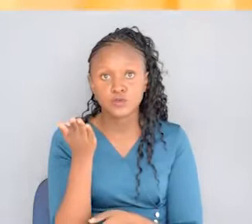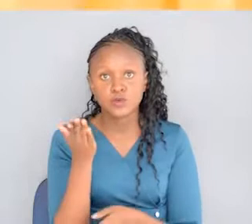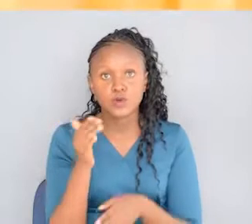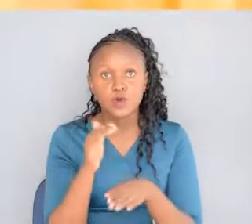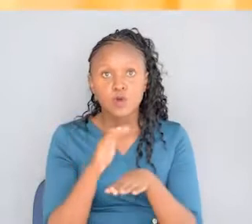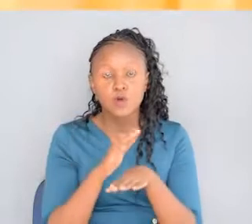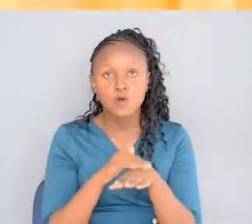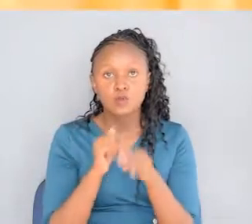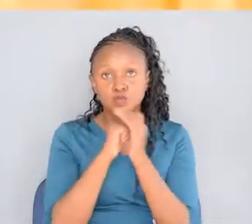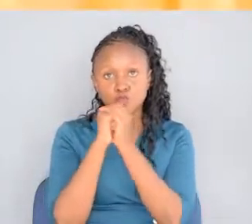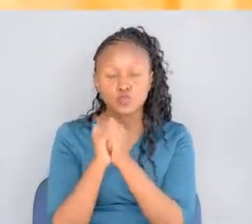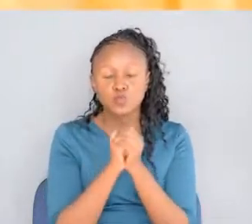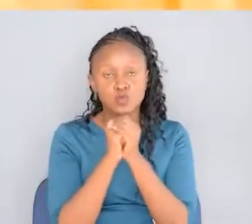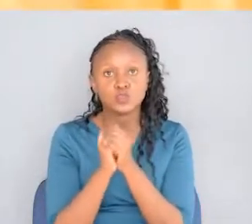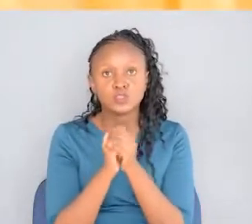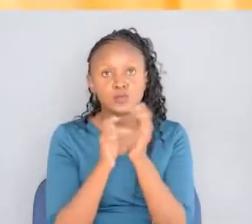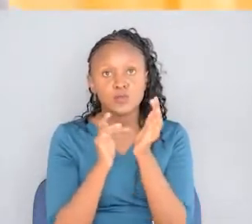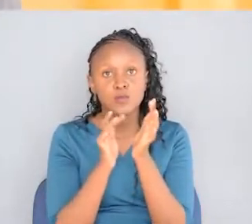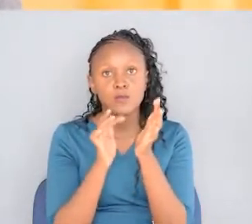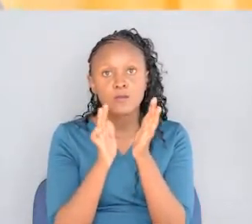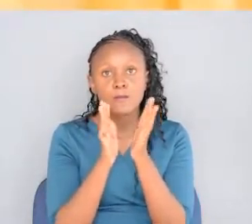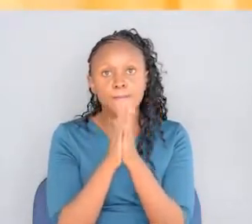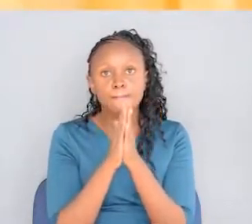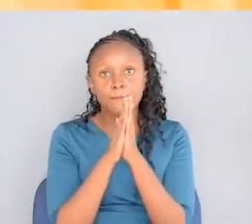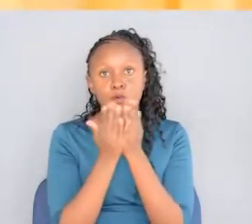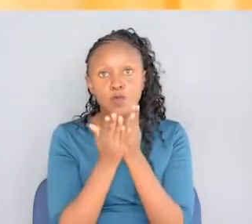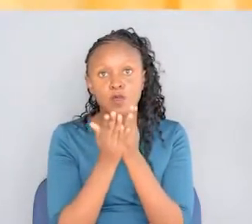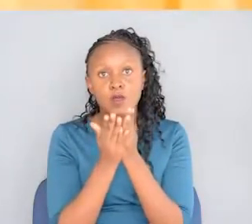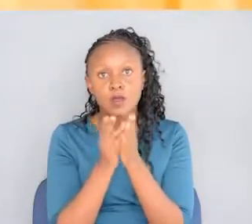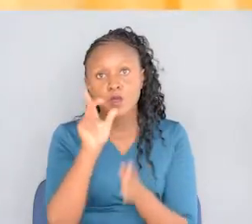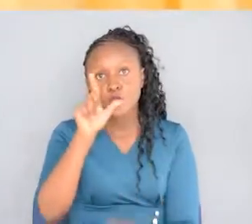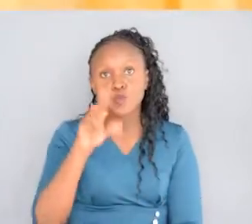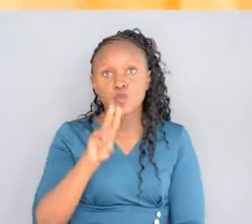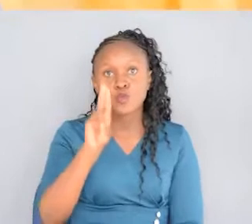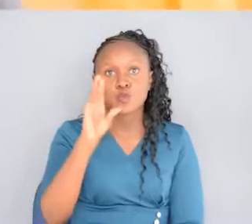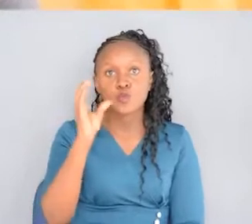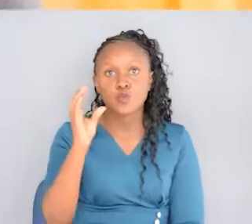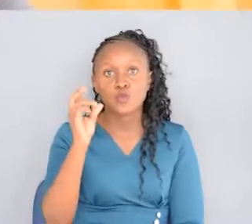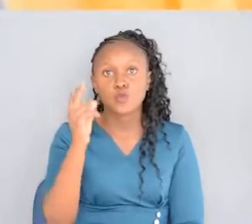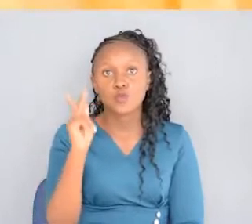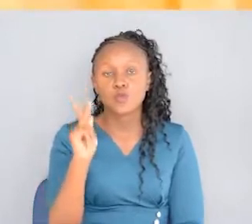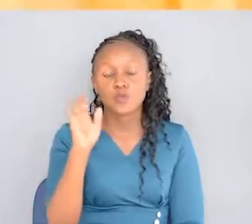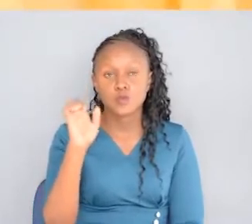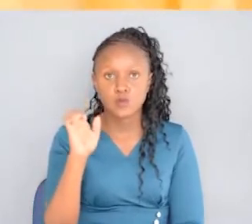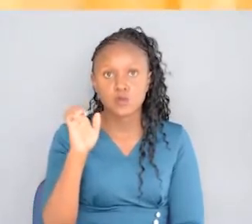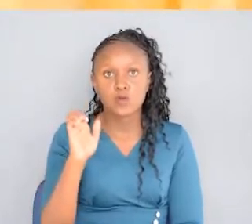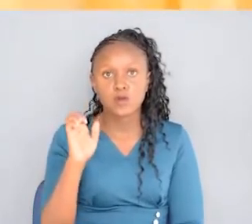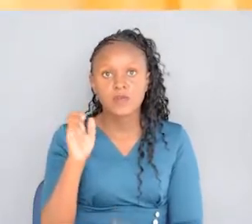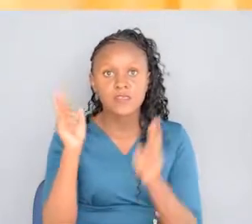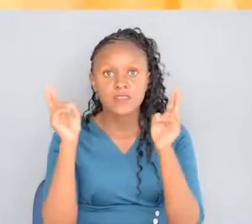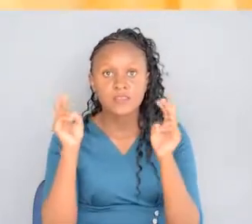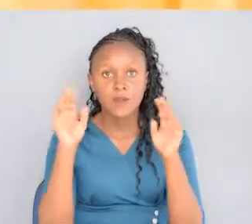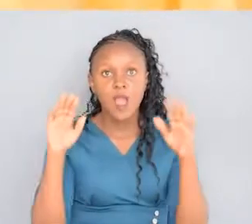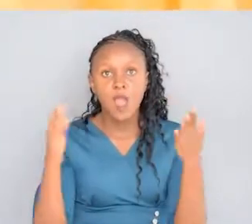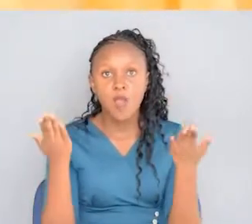to worship for today, which comes from the book of Luke, chapter 11, verse 1. The theme is the how